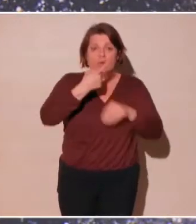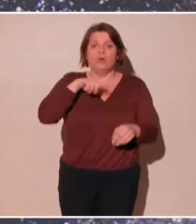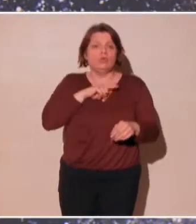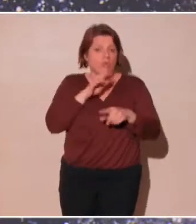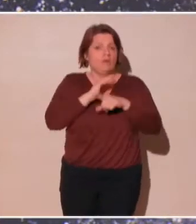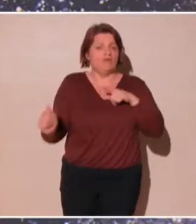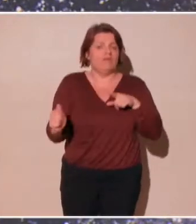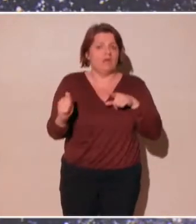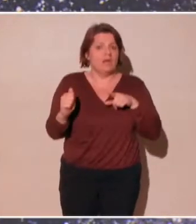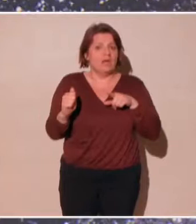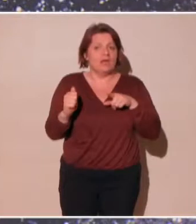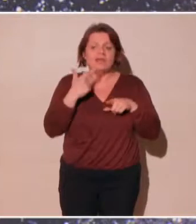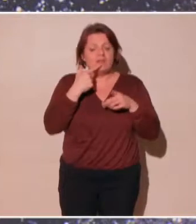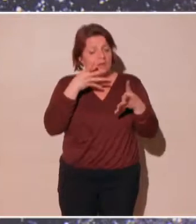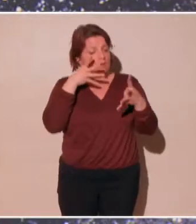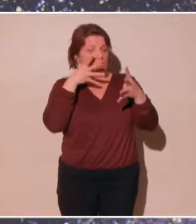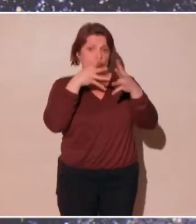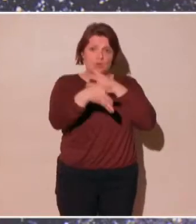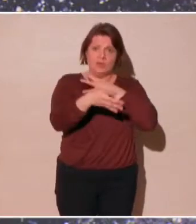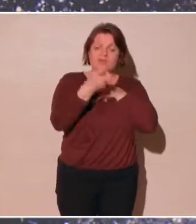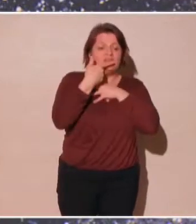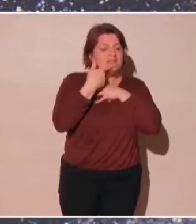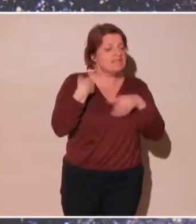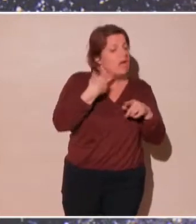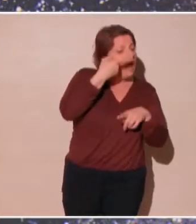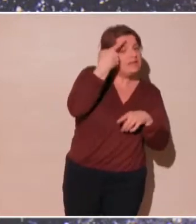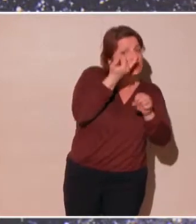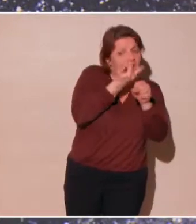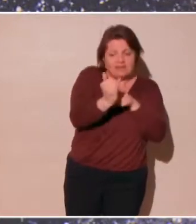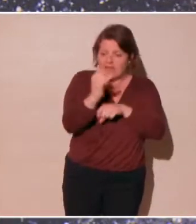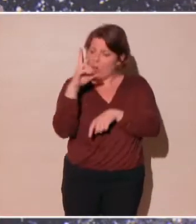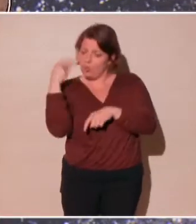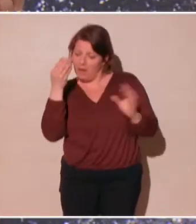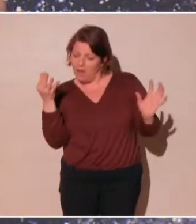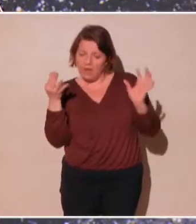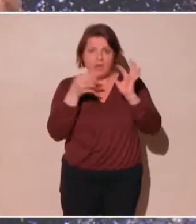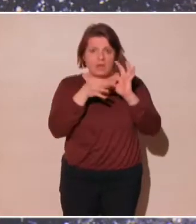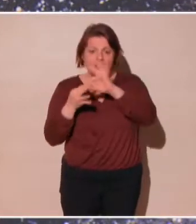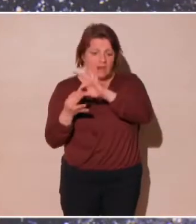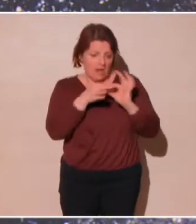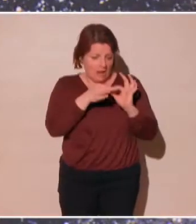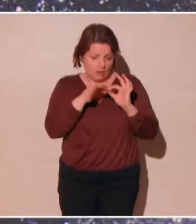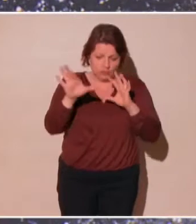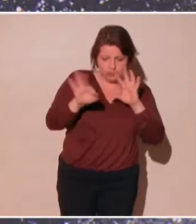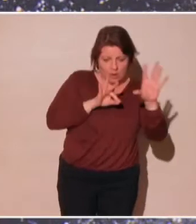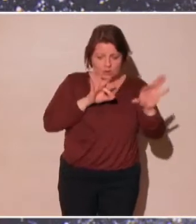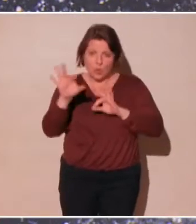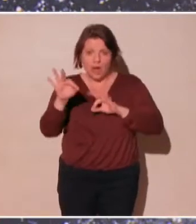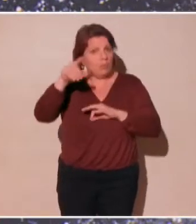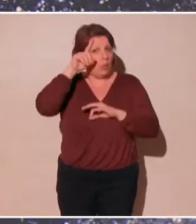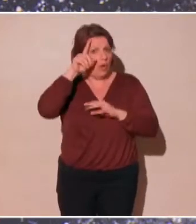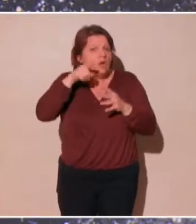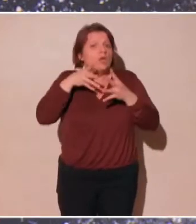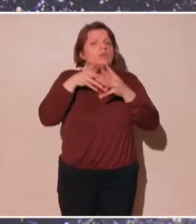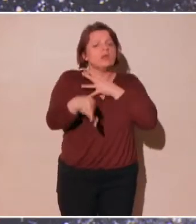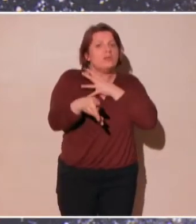And the transparency I talk about also implies a constant interaction between AI and human beings. It also implies